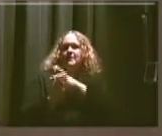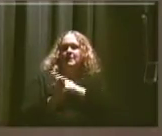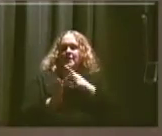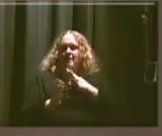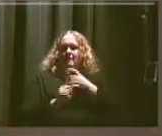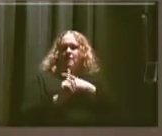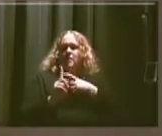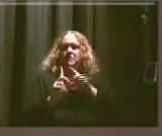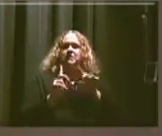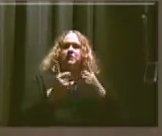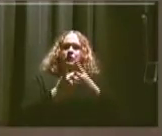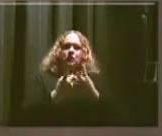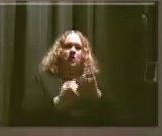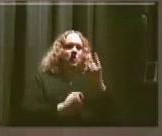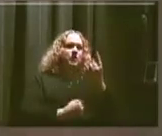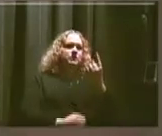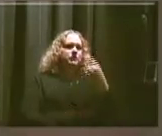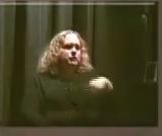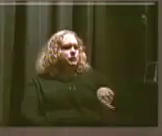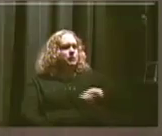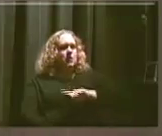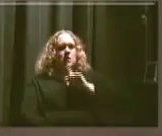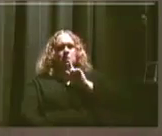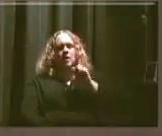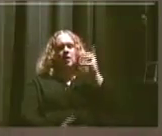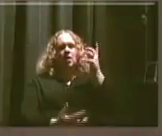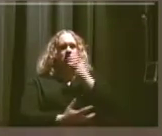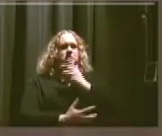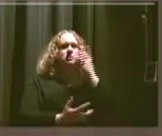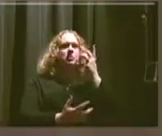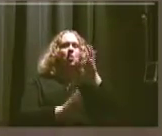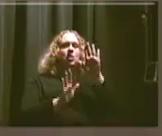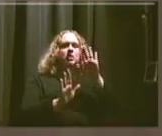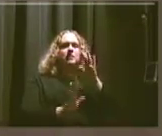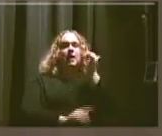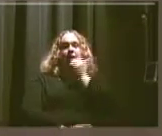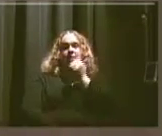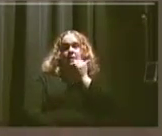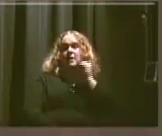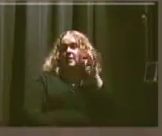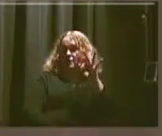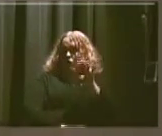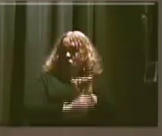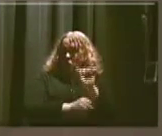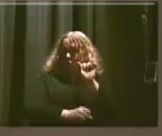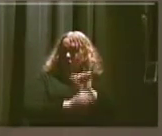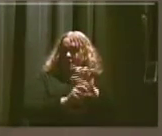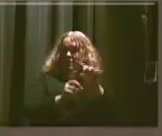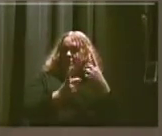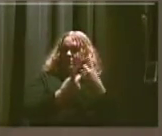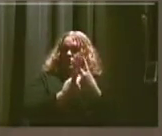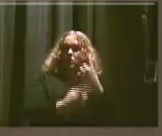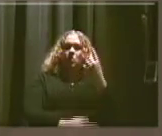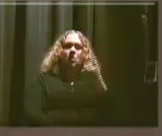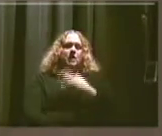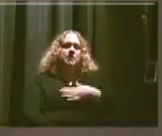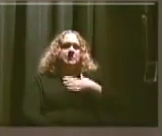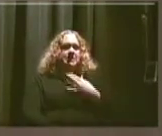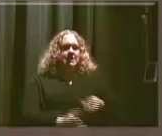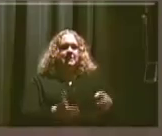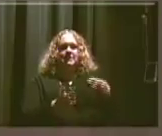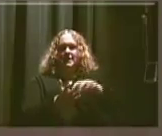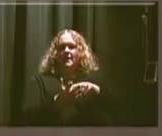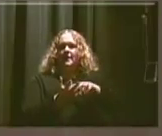who you're just awesome, wonderful every day. So if you work in District 1, please stand up so we can give you a round of